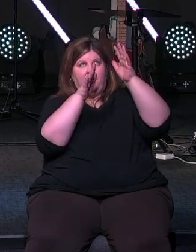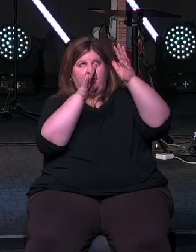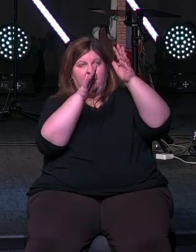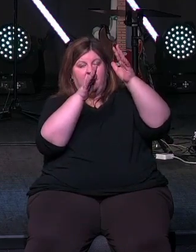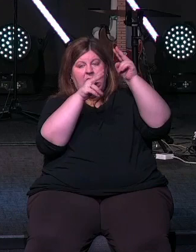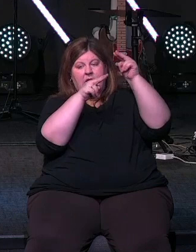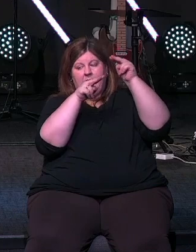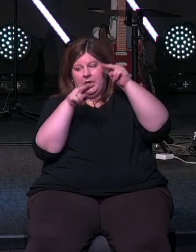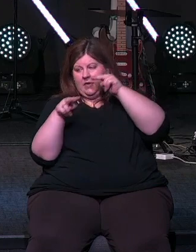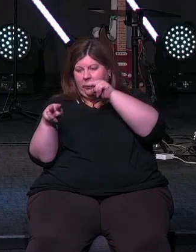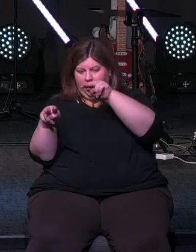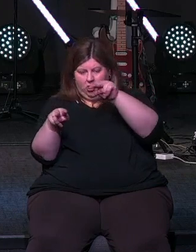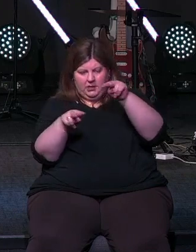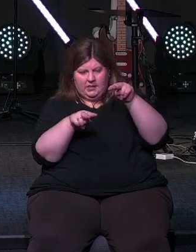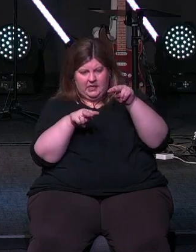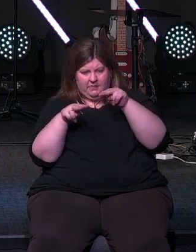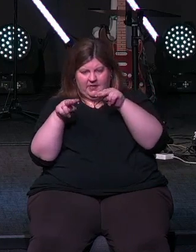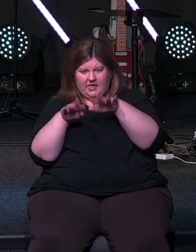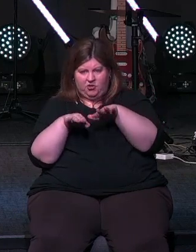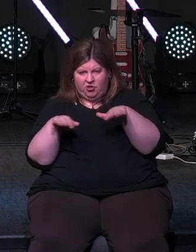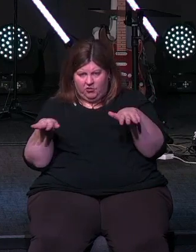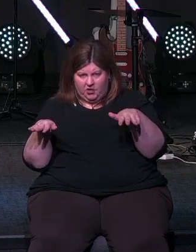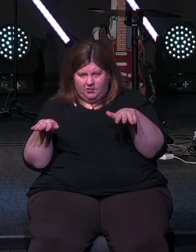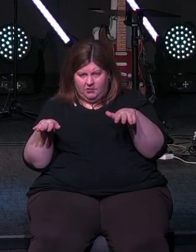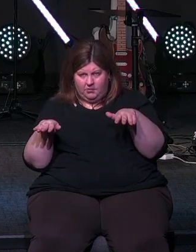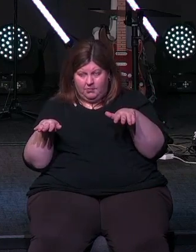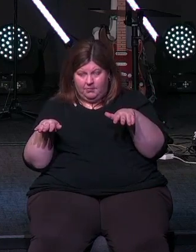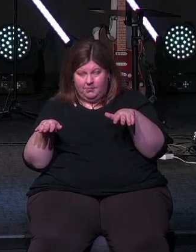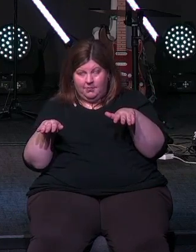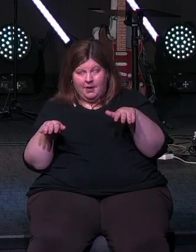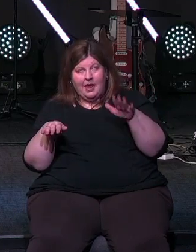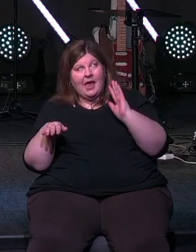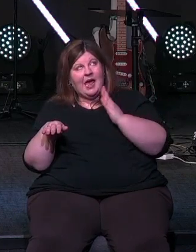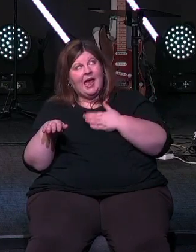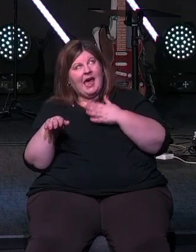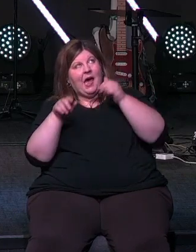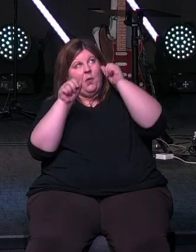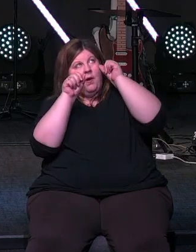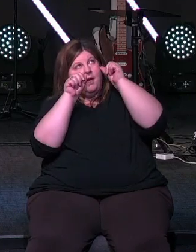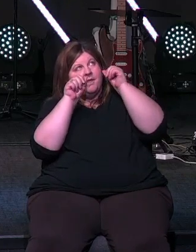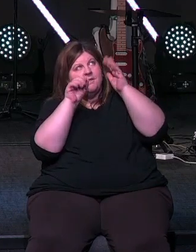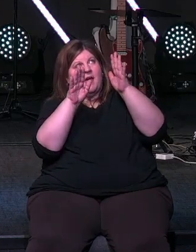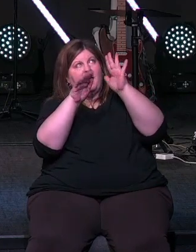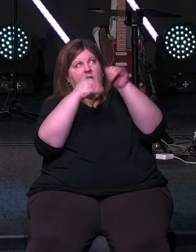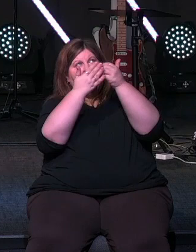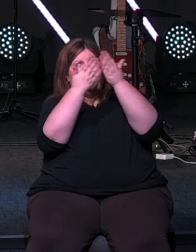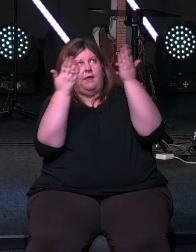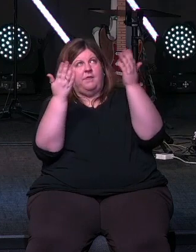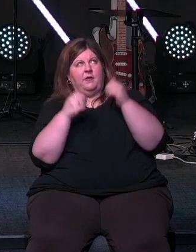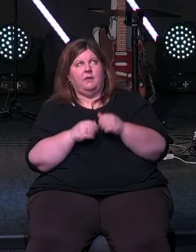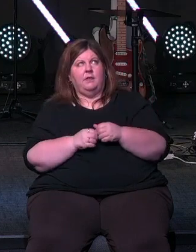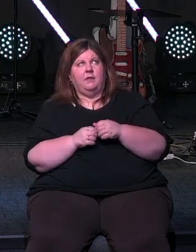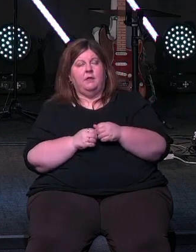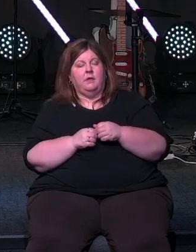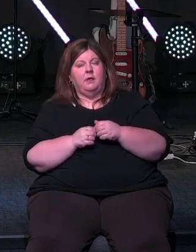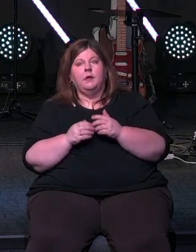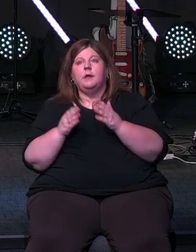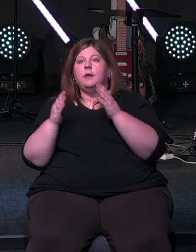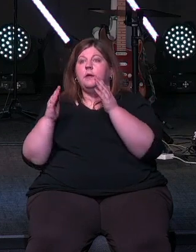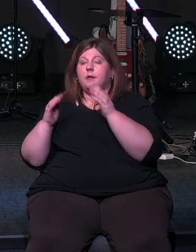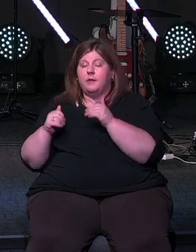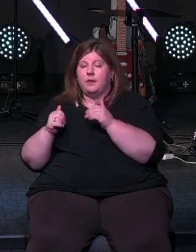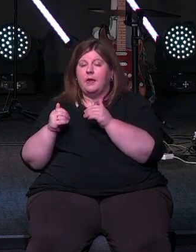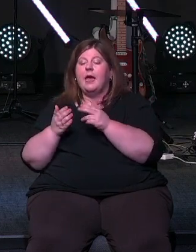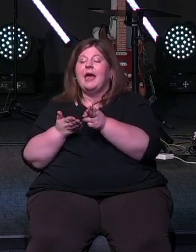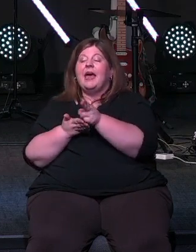his children. Our Father in heaven, Jesus teaches his disciples. And then he says this next word, hallowed